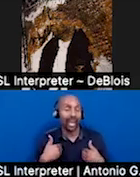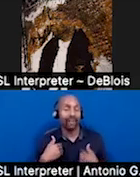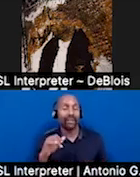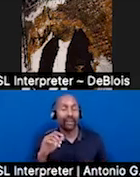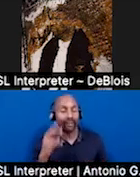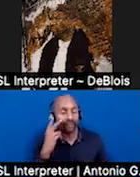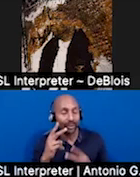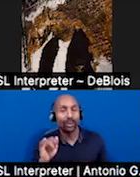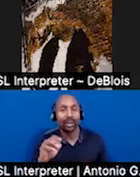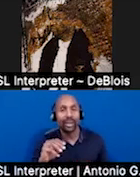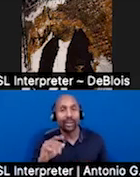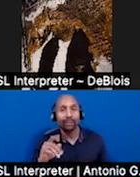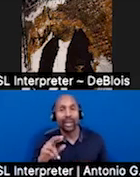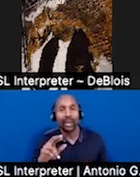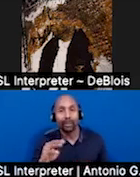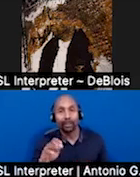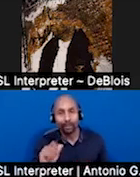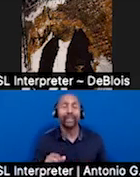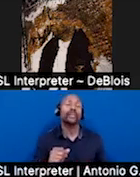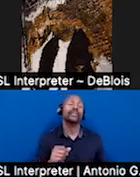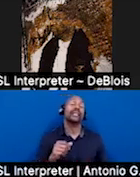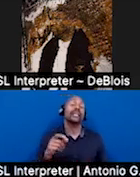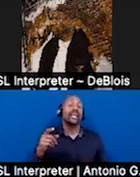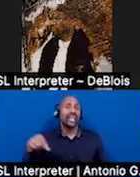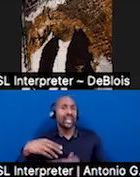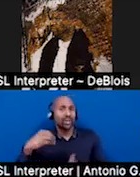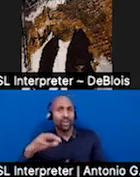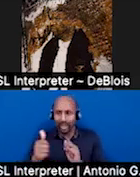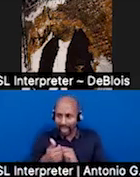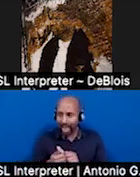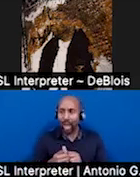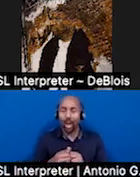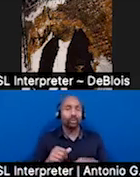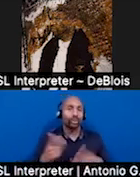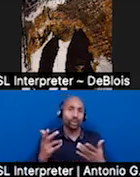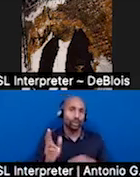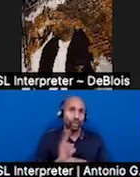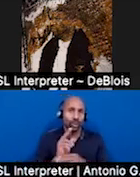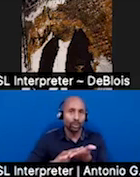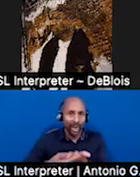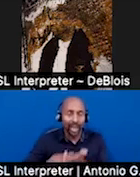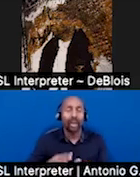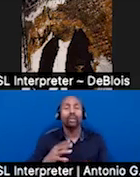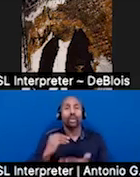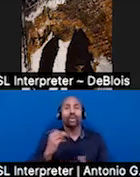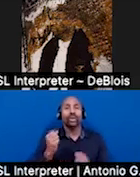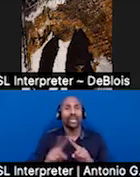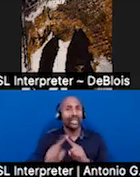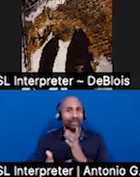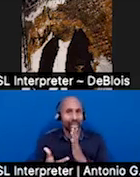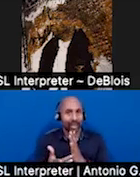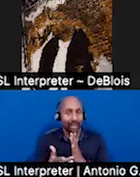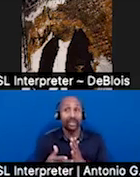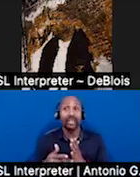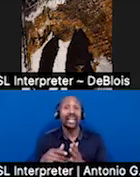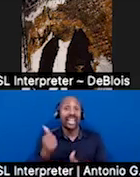teach Braille, and they're learning all these technologies, which are constantly updating. And so not only do we need to have strong personnel prep programs,